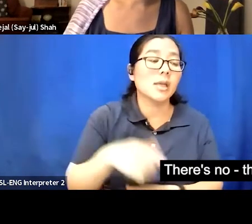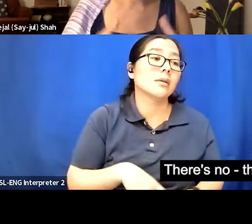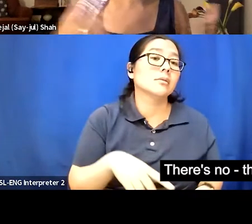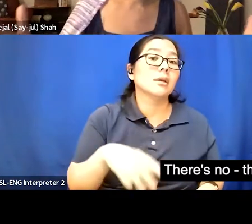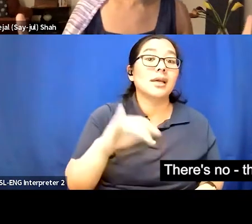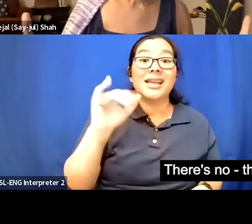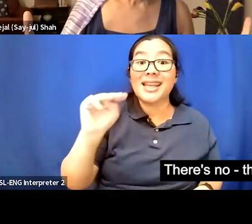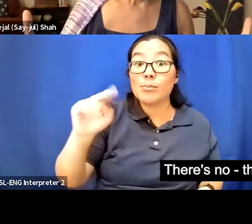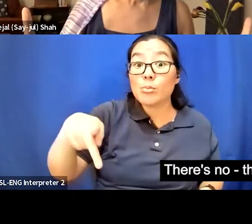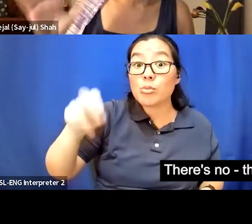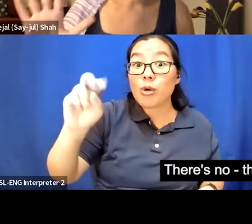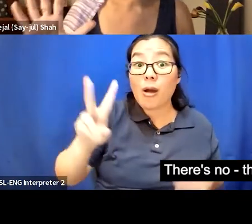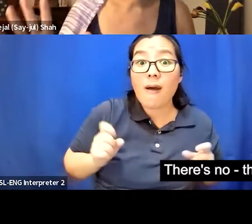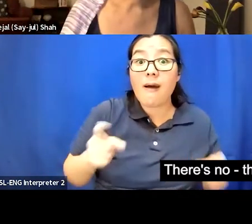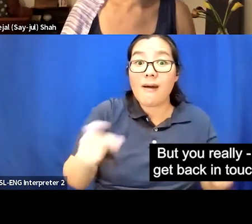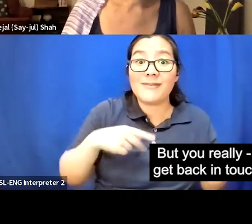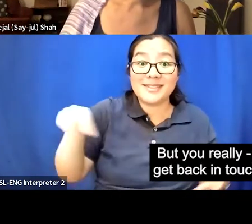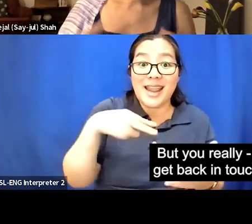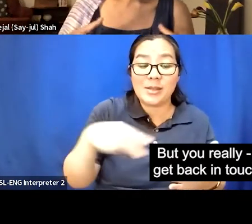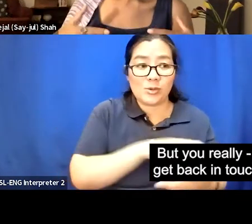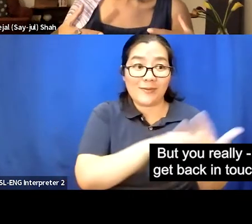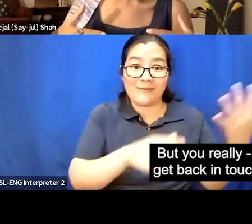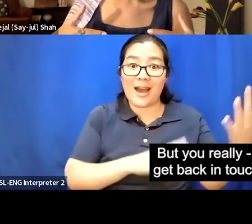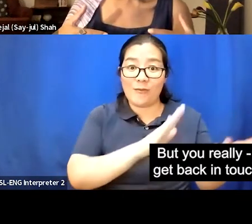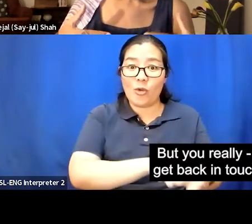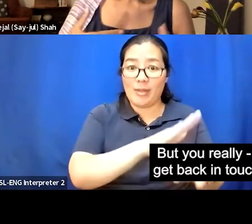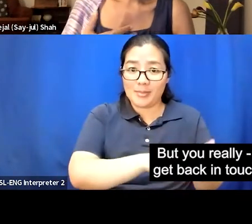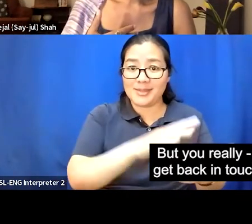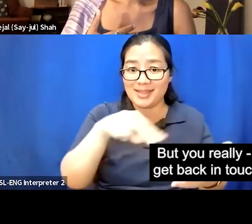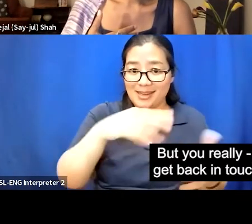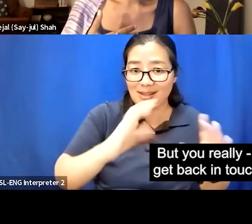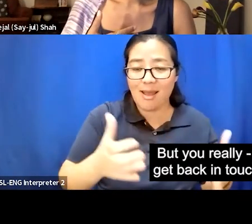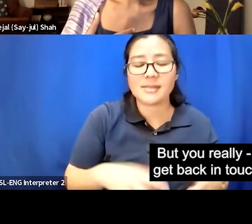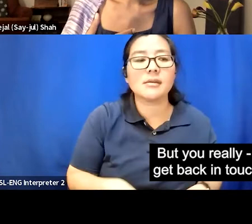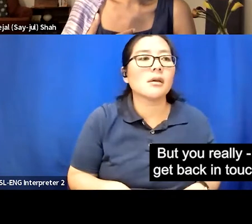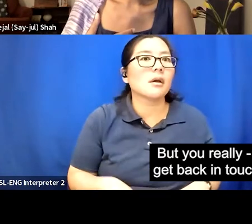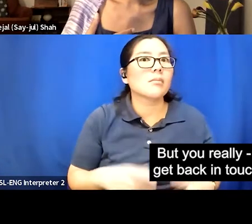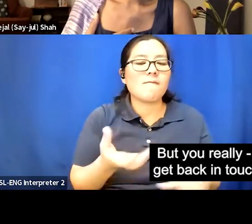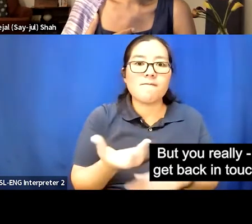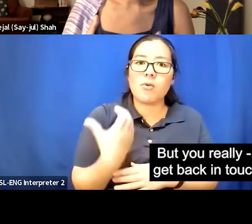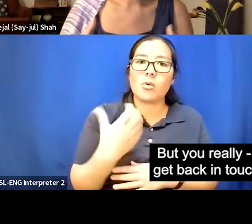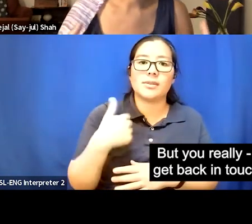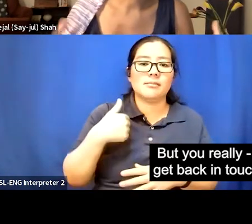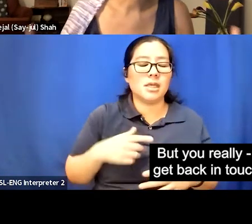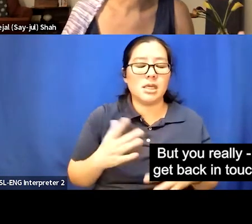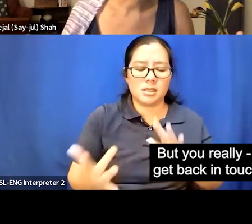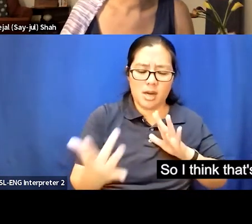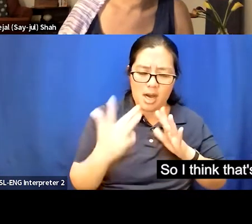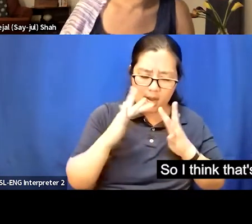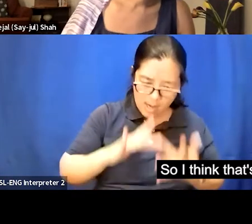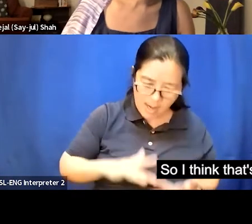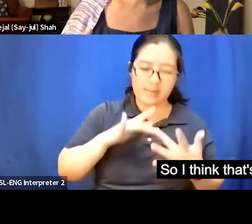improvisational. There are five rhythms, but you really, it forced me to kind of get back in touch with who I am